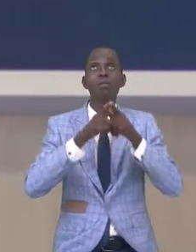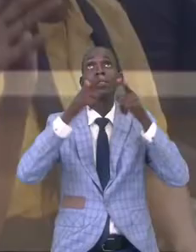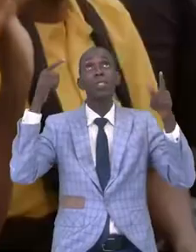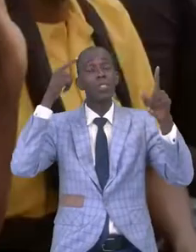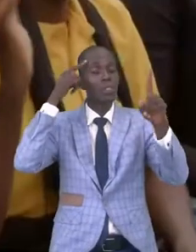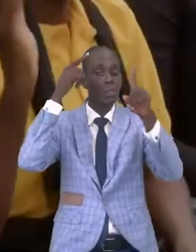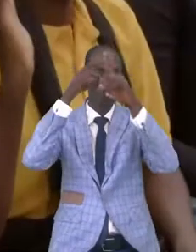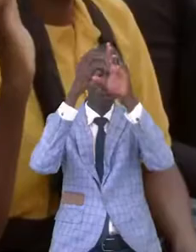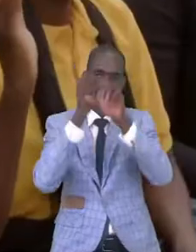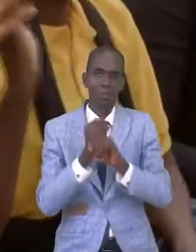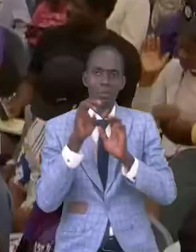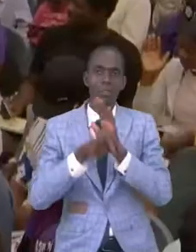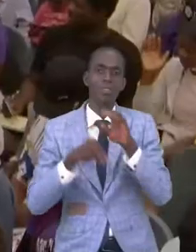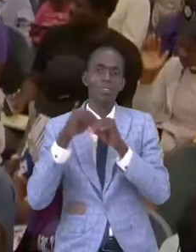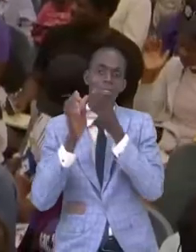Jesus' name.